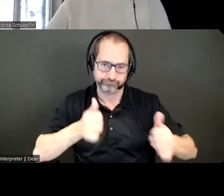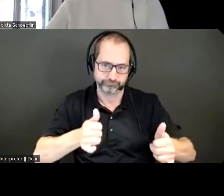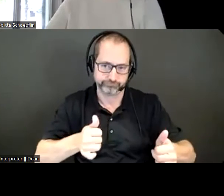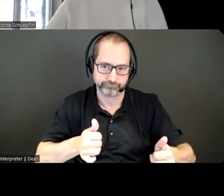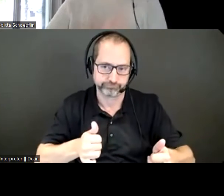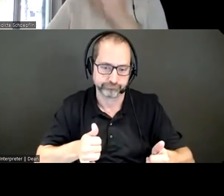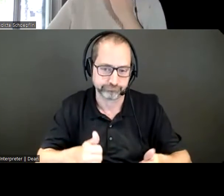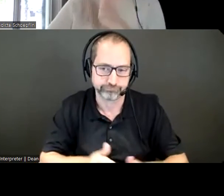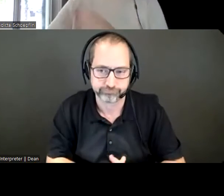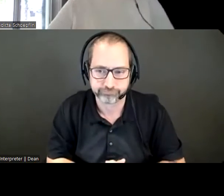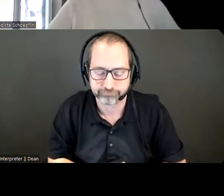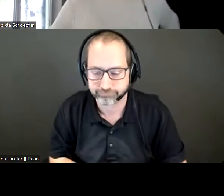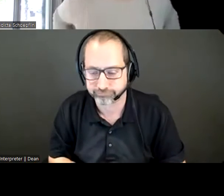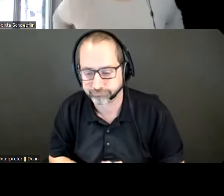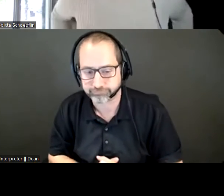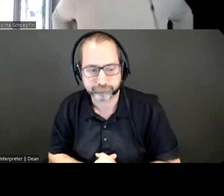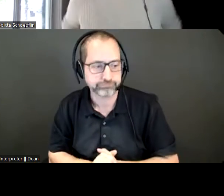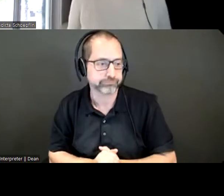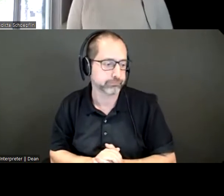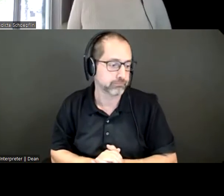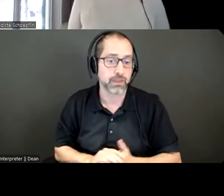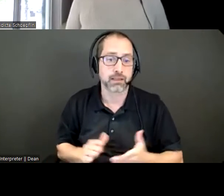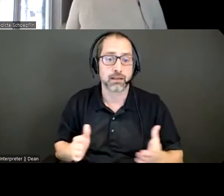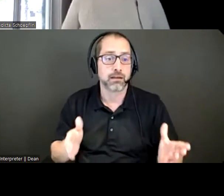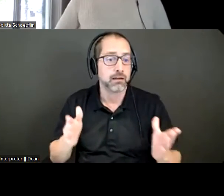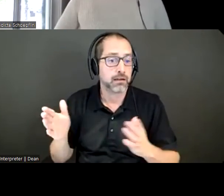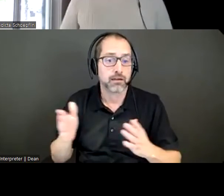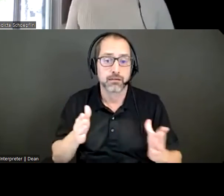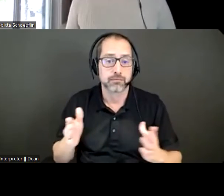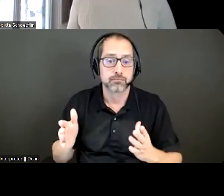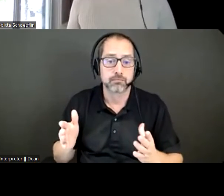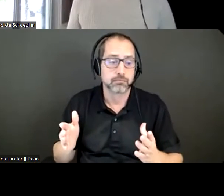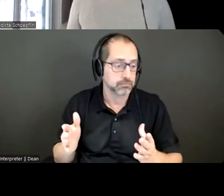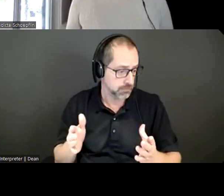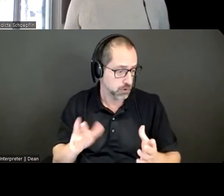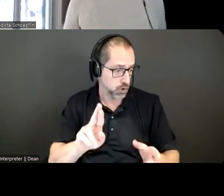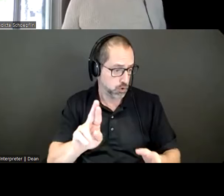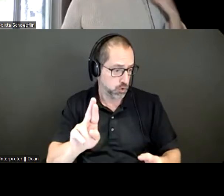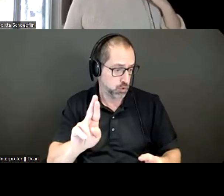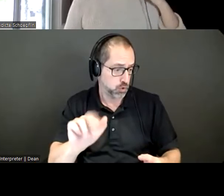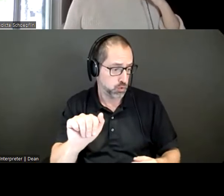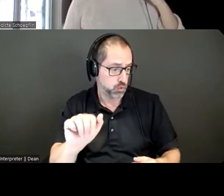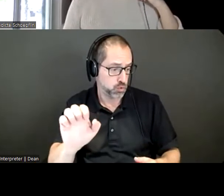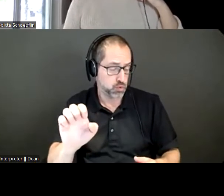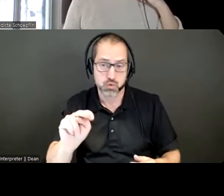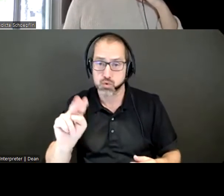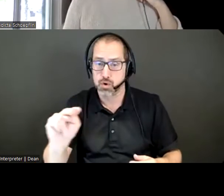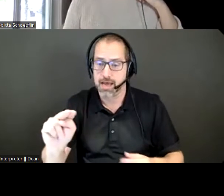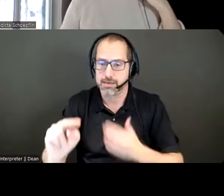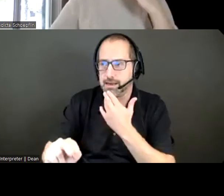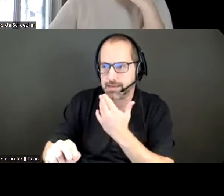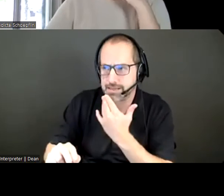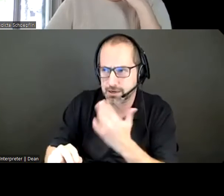Thank Just- you. Sorry. Yeah. Go ahead, Ray. I was just going to say, so thank you, Belinda, because you talked a couple times about that leadership piece,